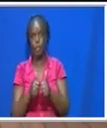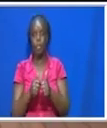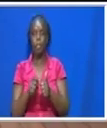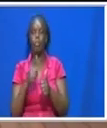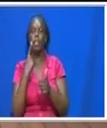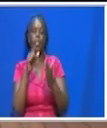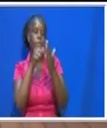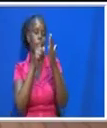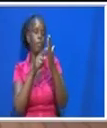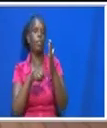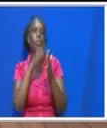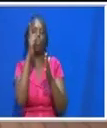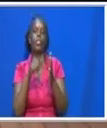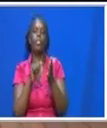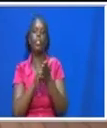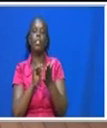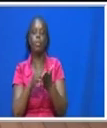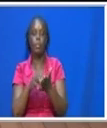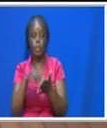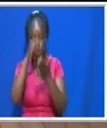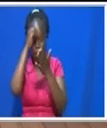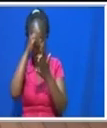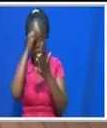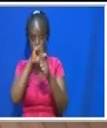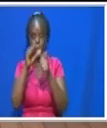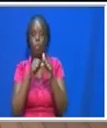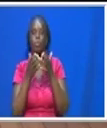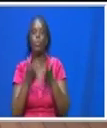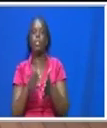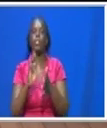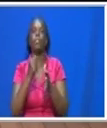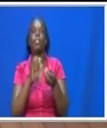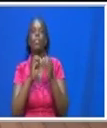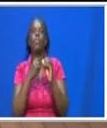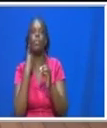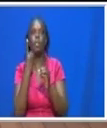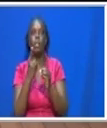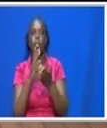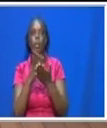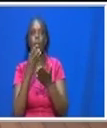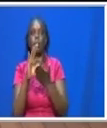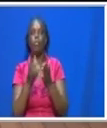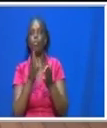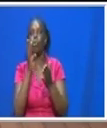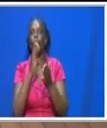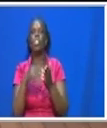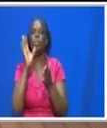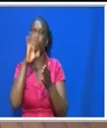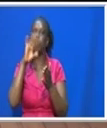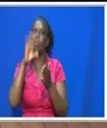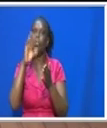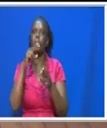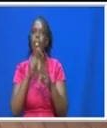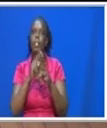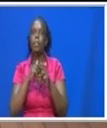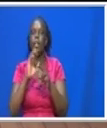have the following questions that we are going to be dealing with today. The first one is, apart from water pollution, name